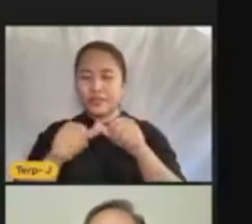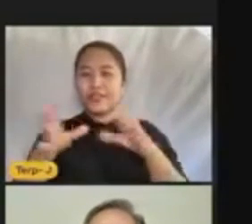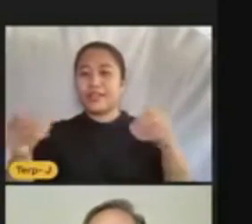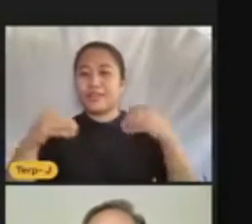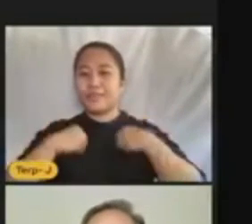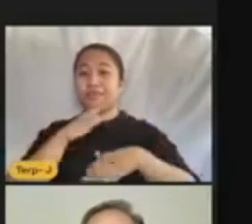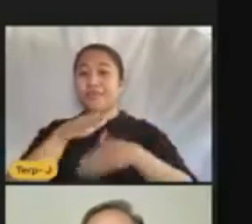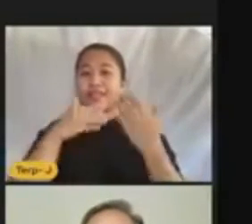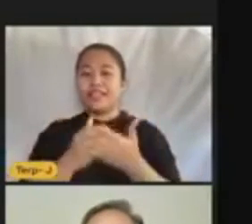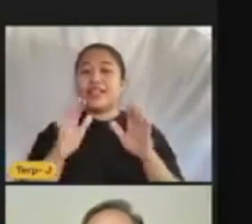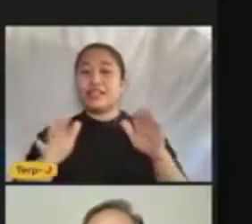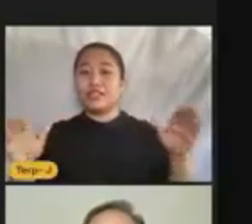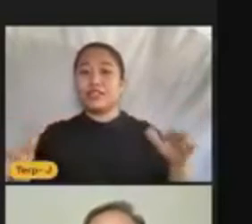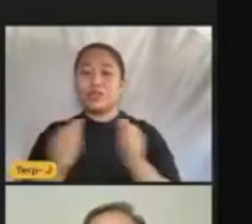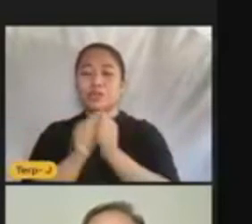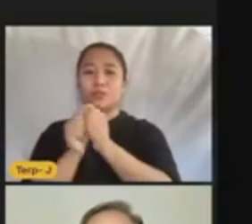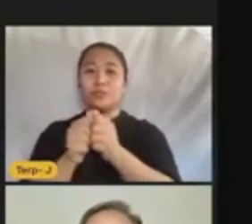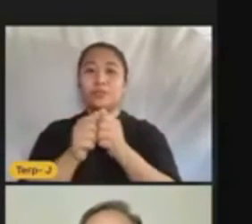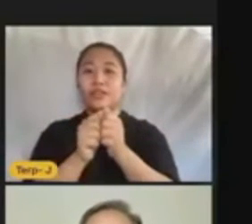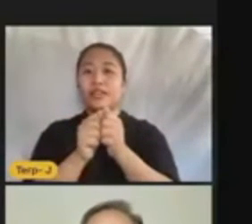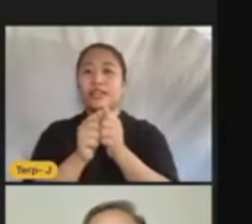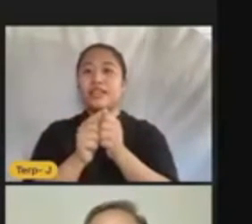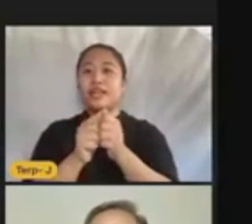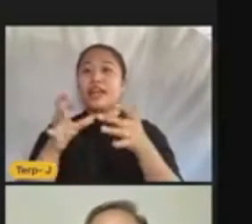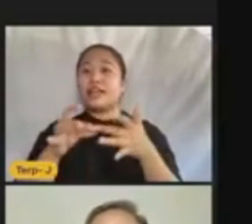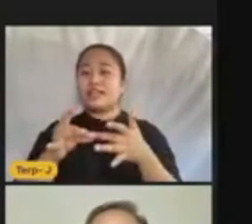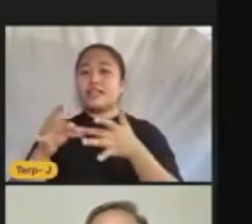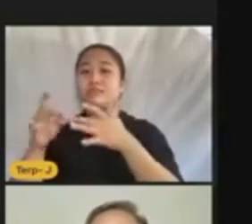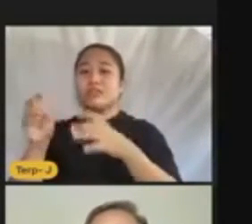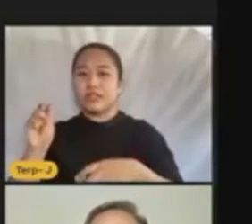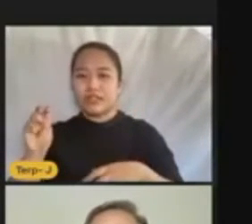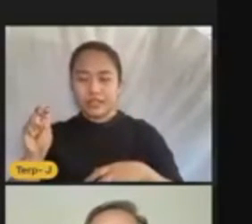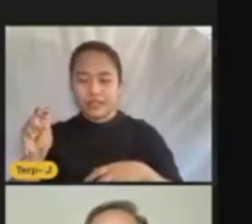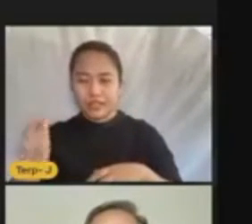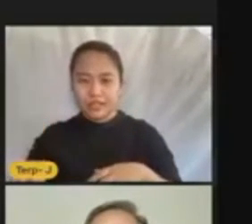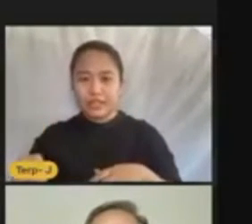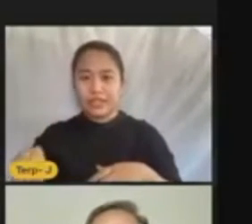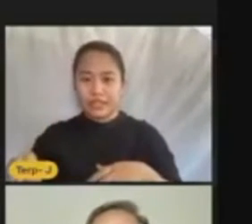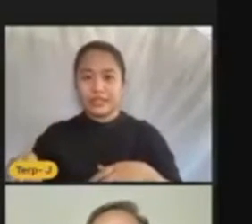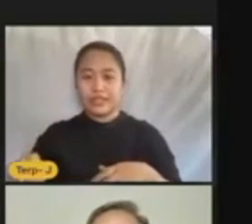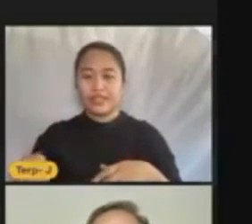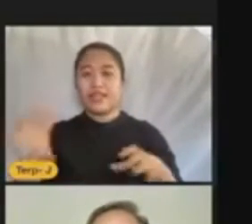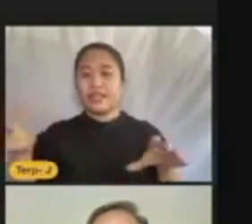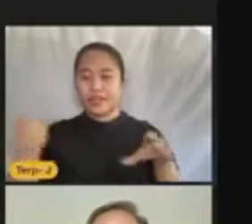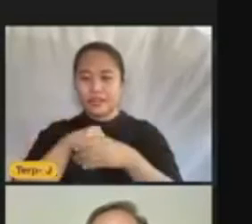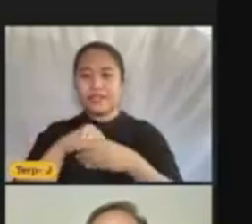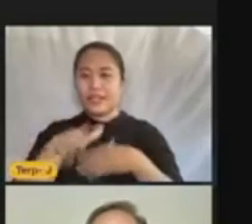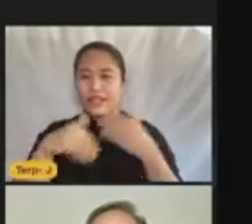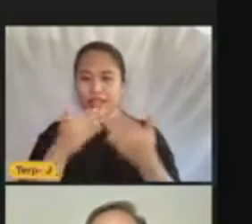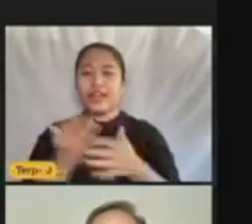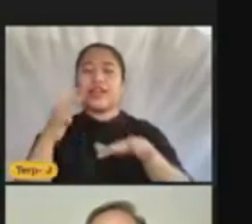have respect for them and include them in everything that we do. This last photo, can we show